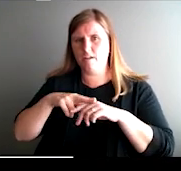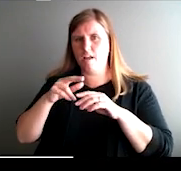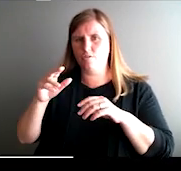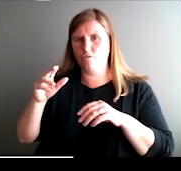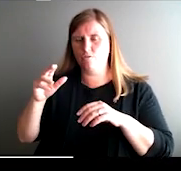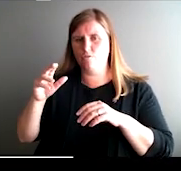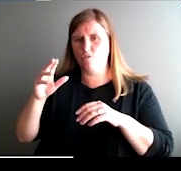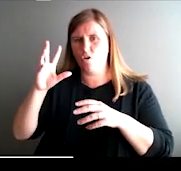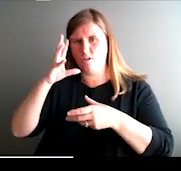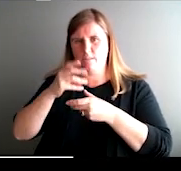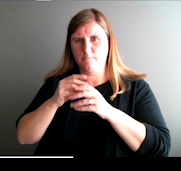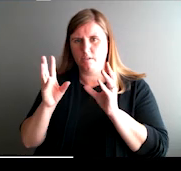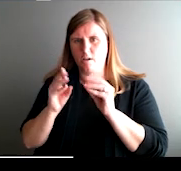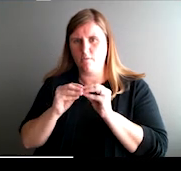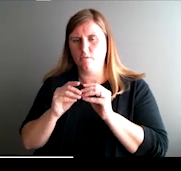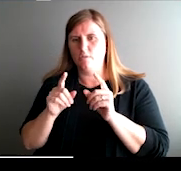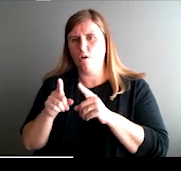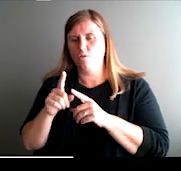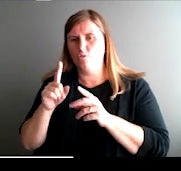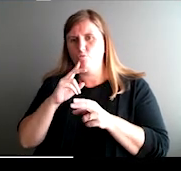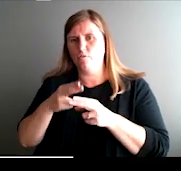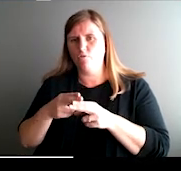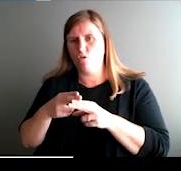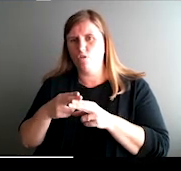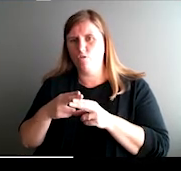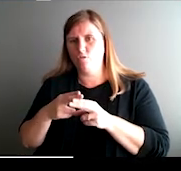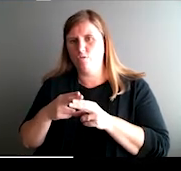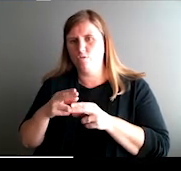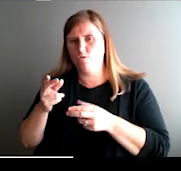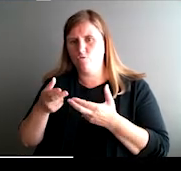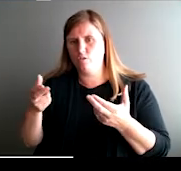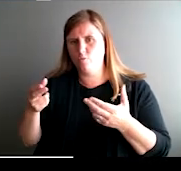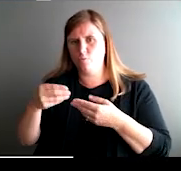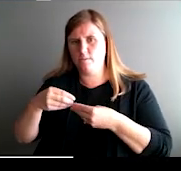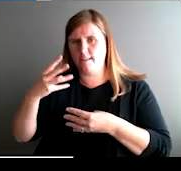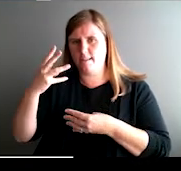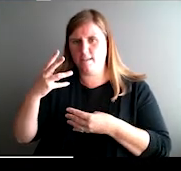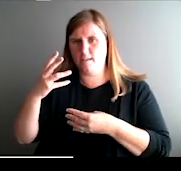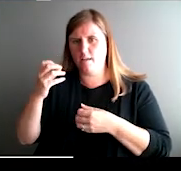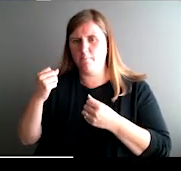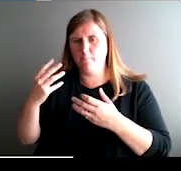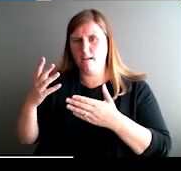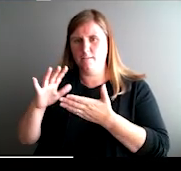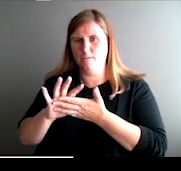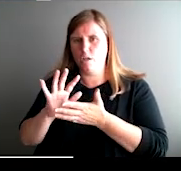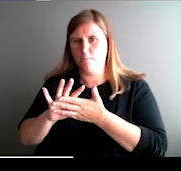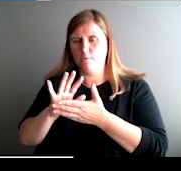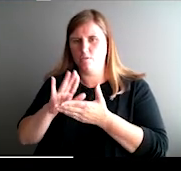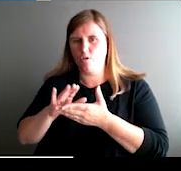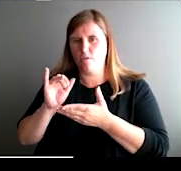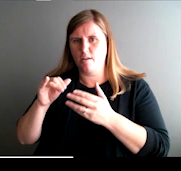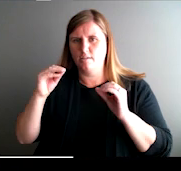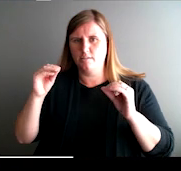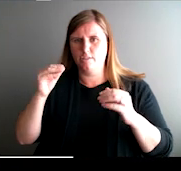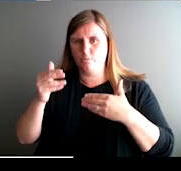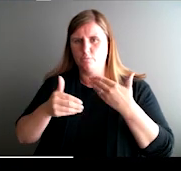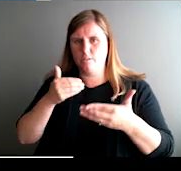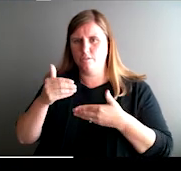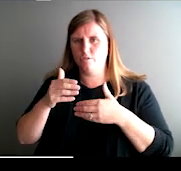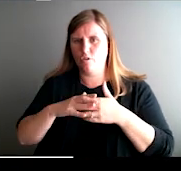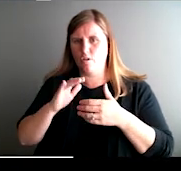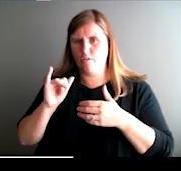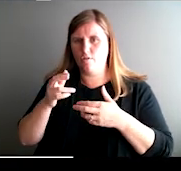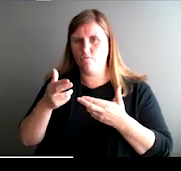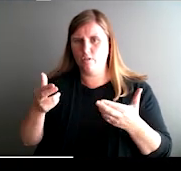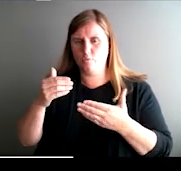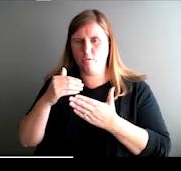Autism Conference. There are also, once again, to refer to the resource link, a number of documents on those teaching procedures on that resource